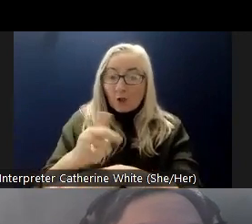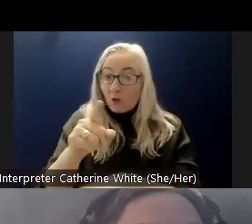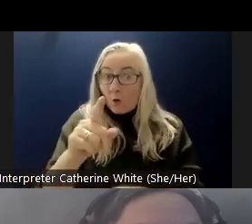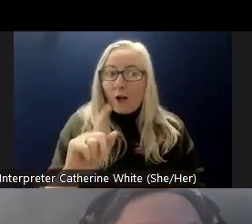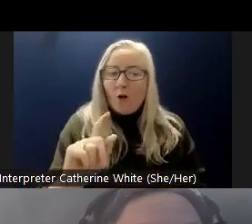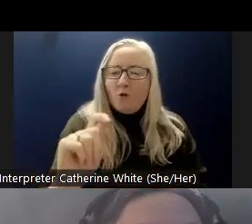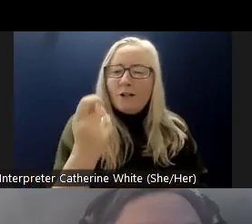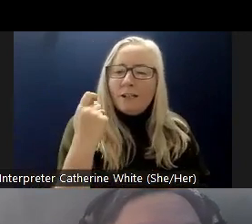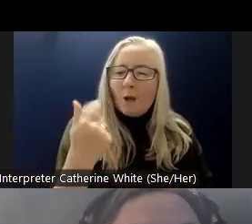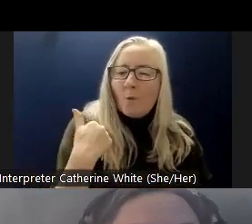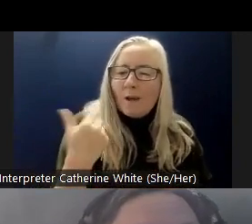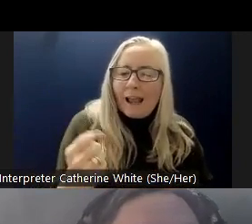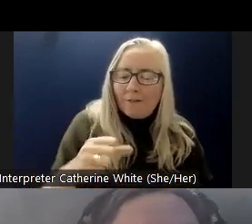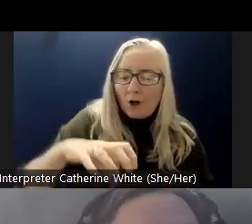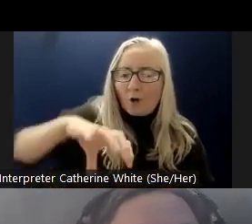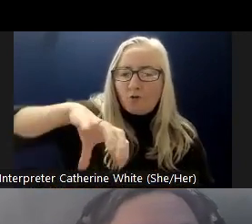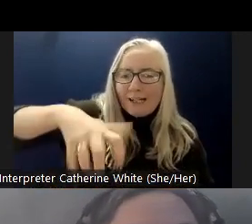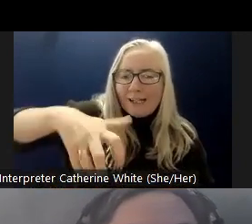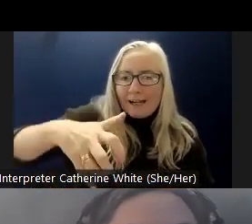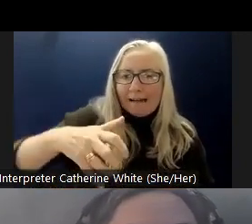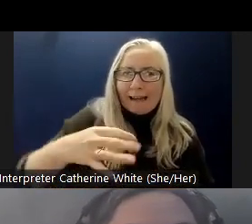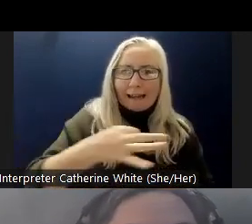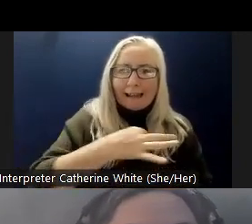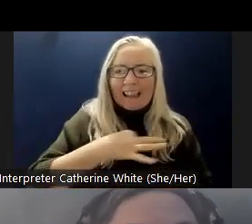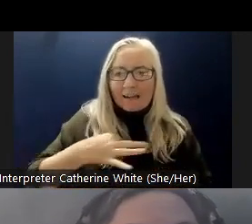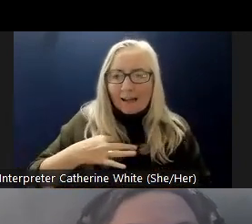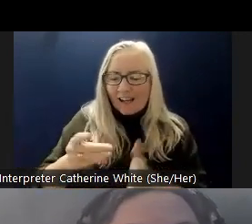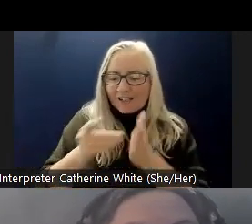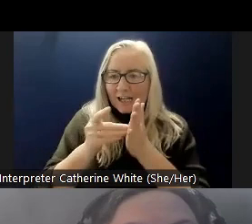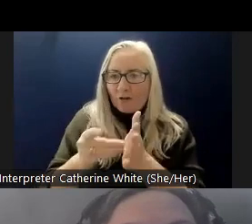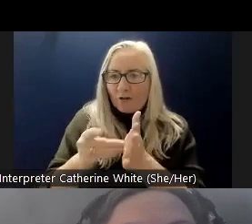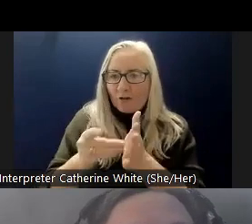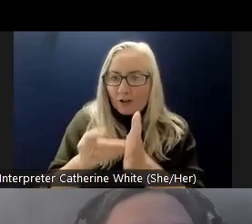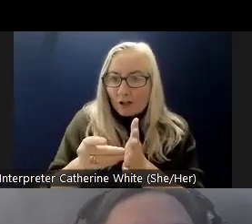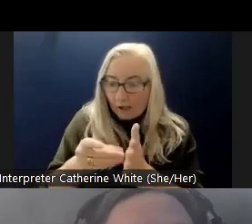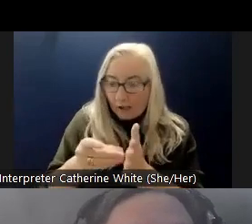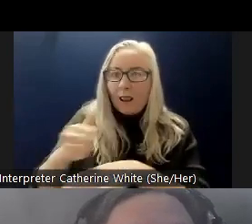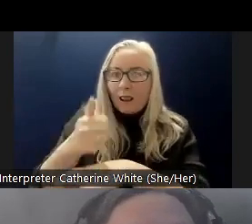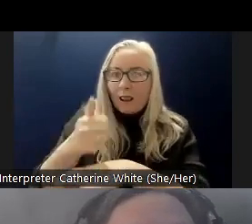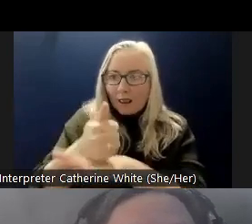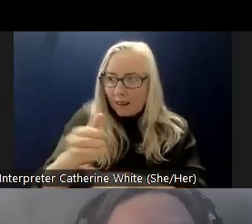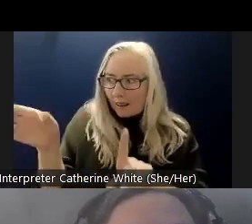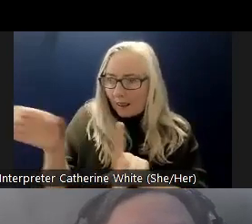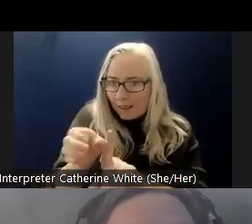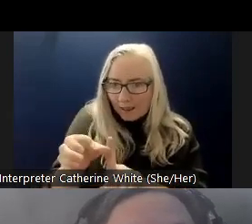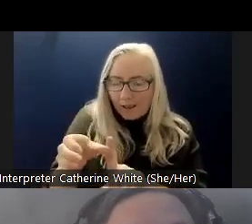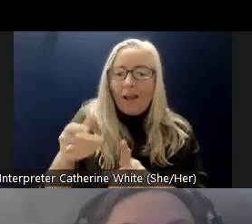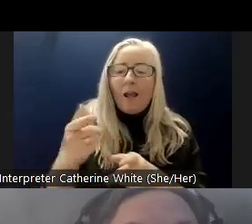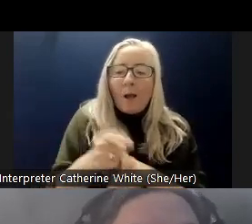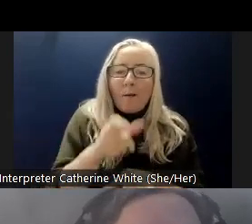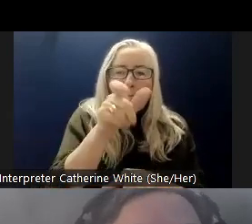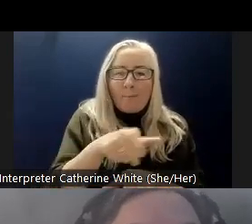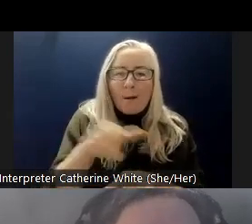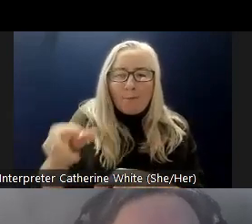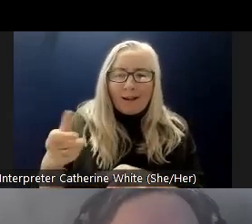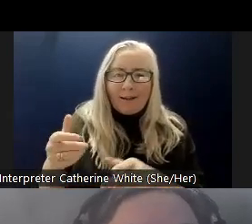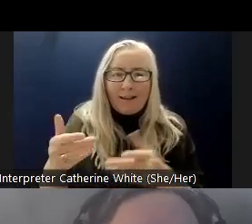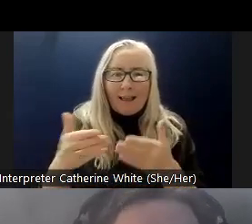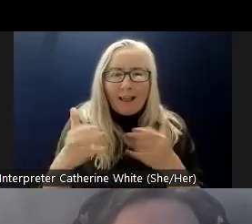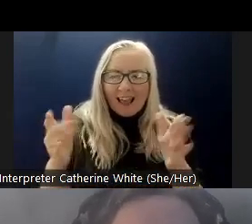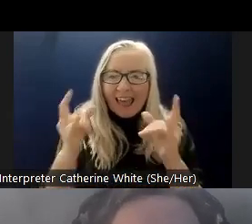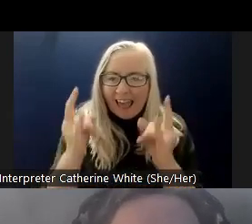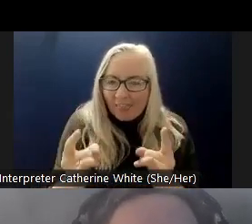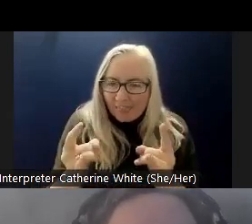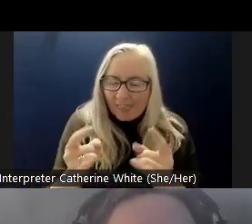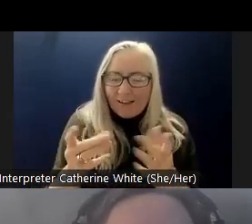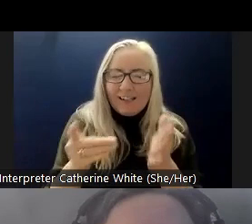we've got a regional clinical director, and they're starting to come into post in the other regions. The regional director of population and public health is the regional